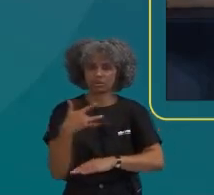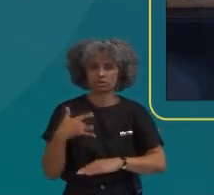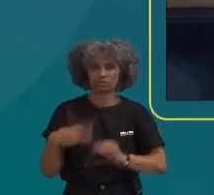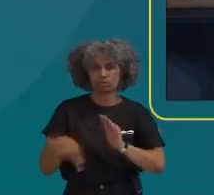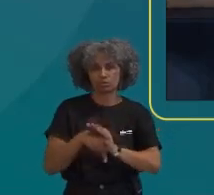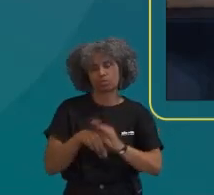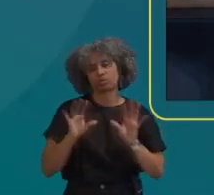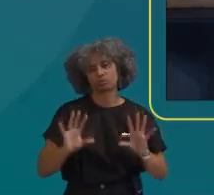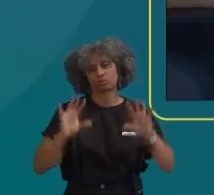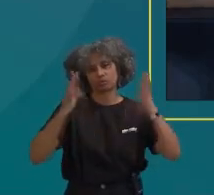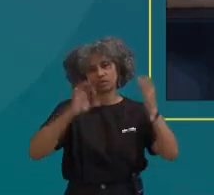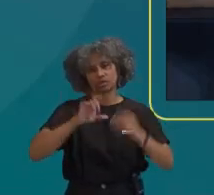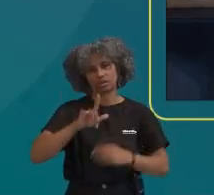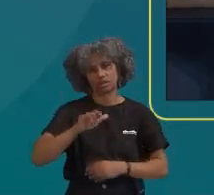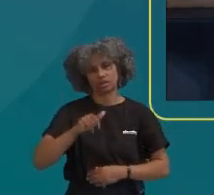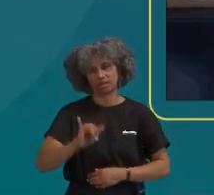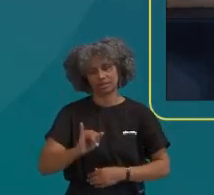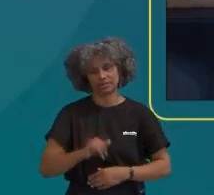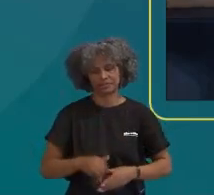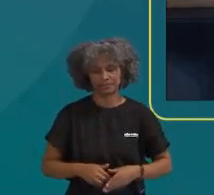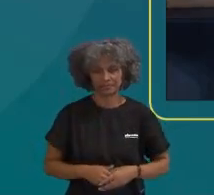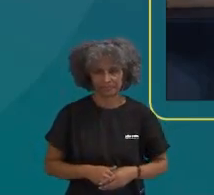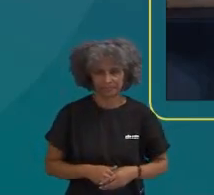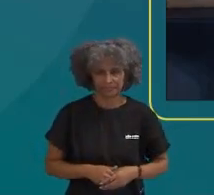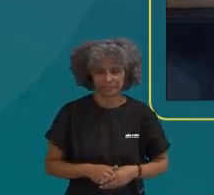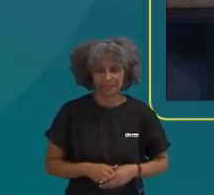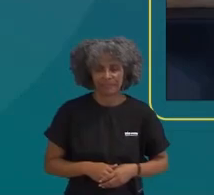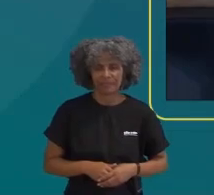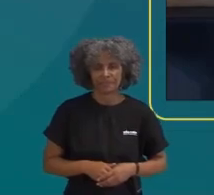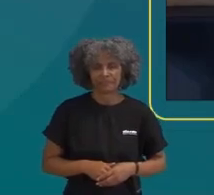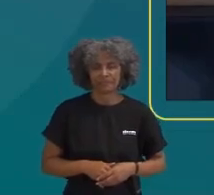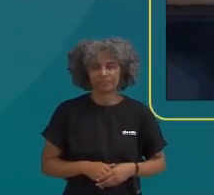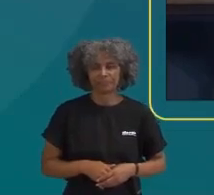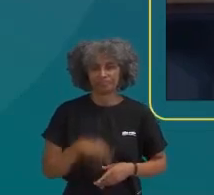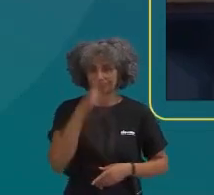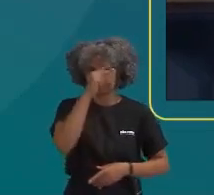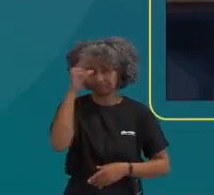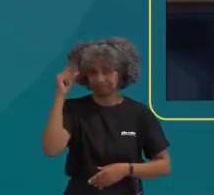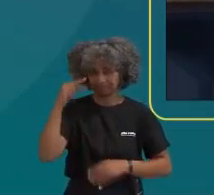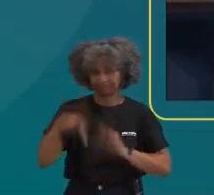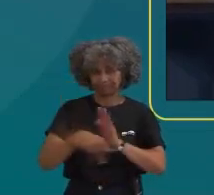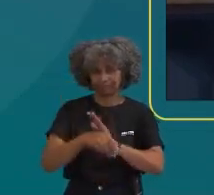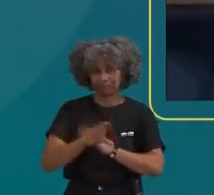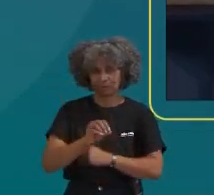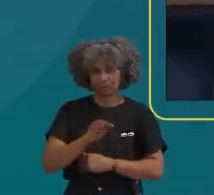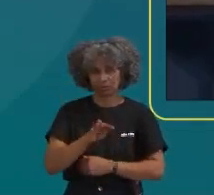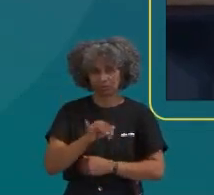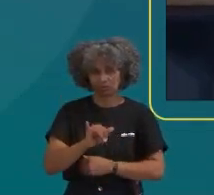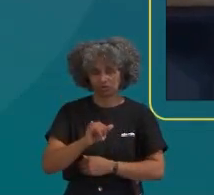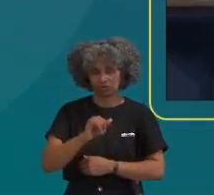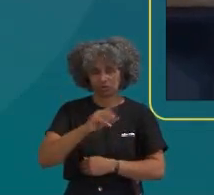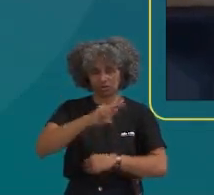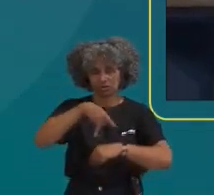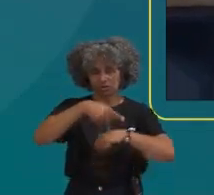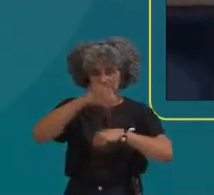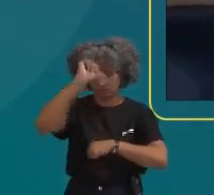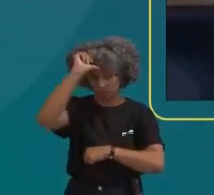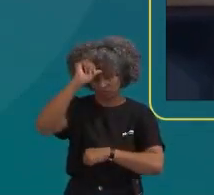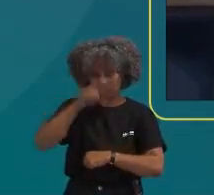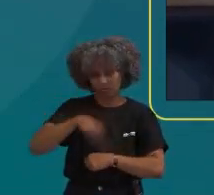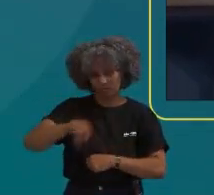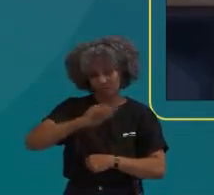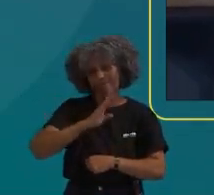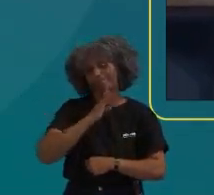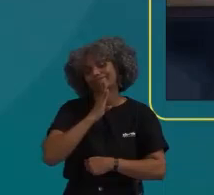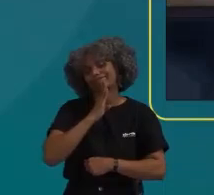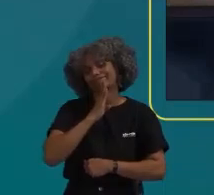of Kochi, fantastic, innovative city in India. Many of you may have heard about the innovations from